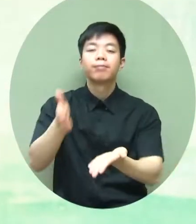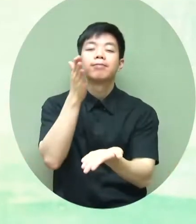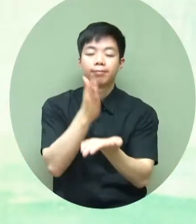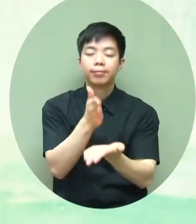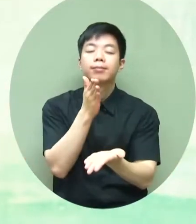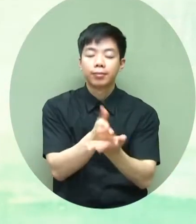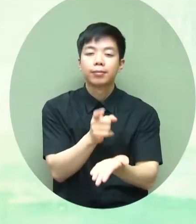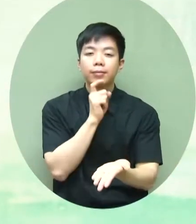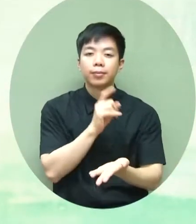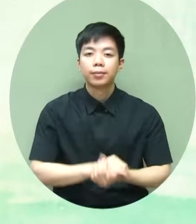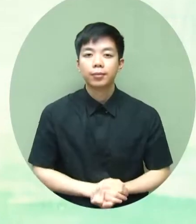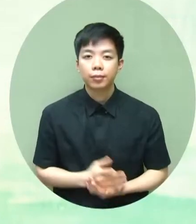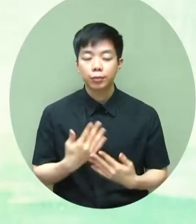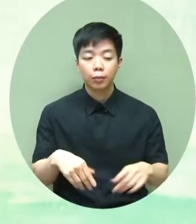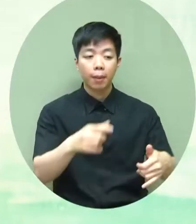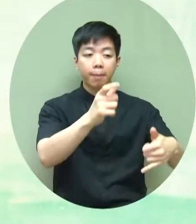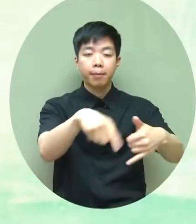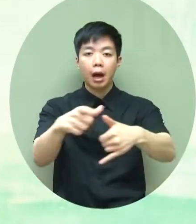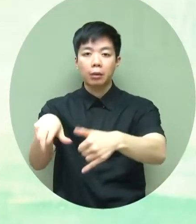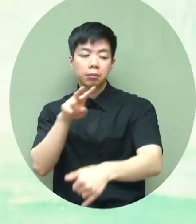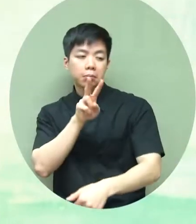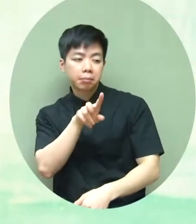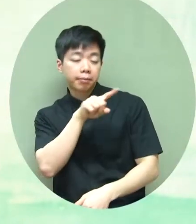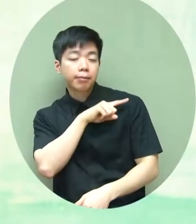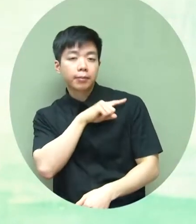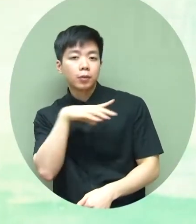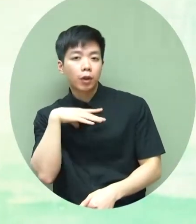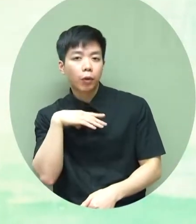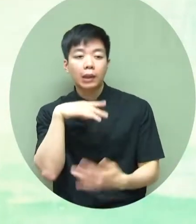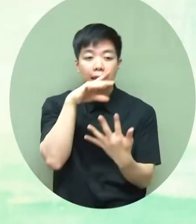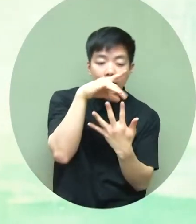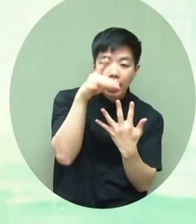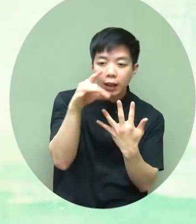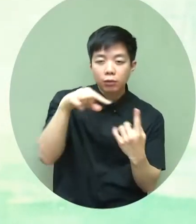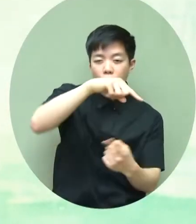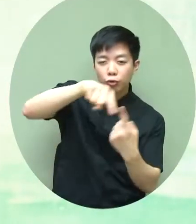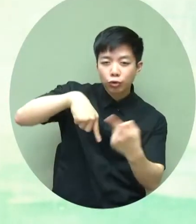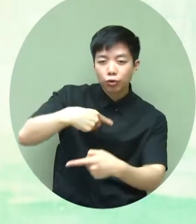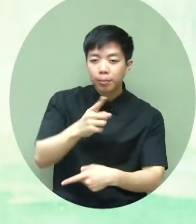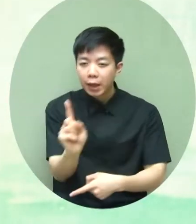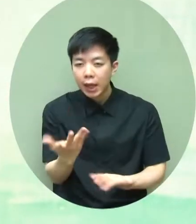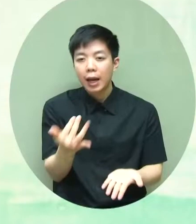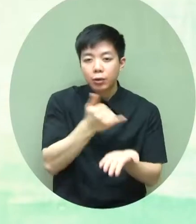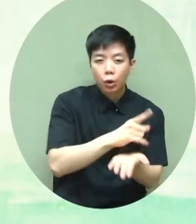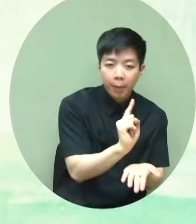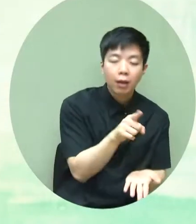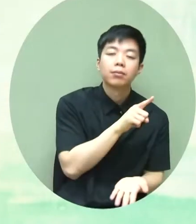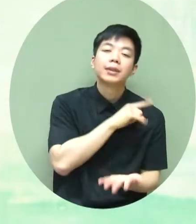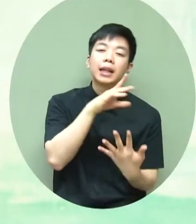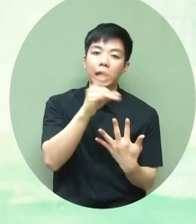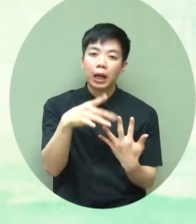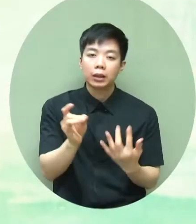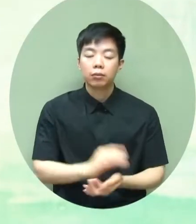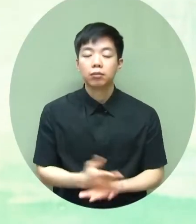trips. Passengers will choose their trip combination based on their needs.